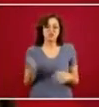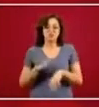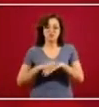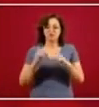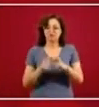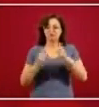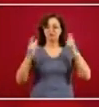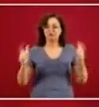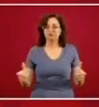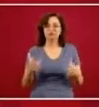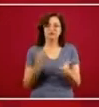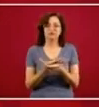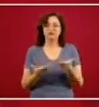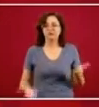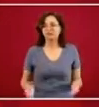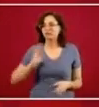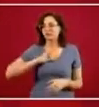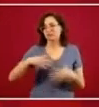Mexico